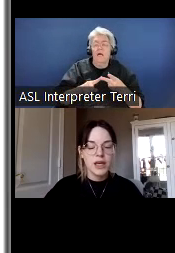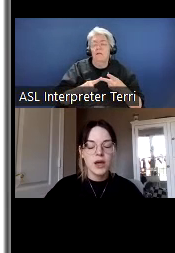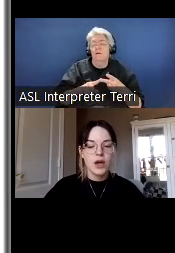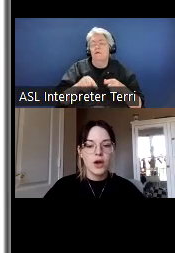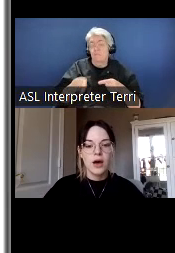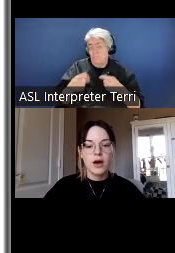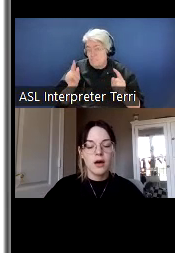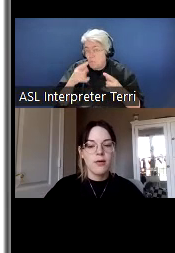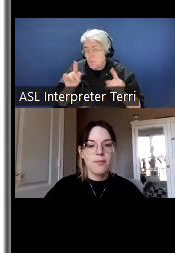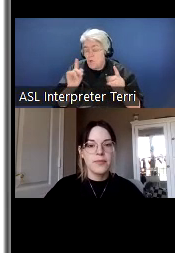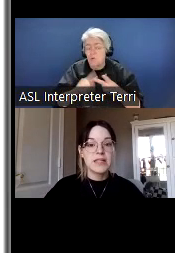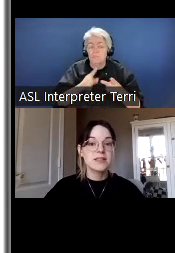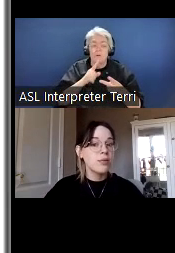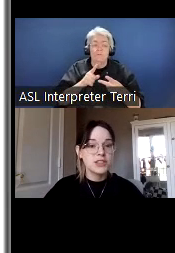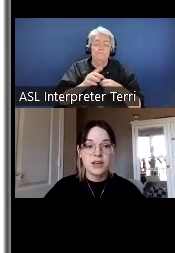is working,